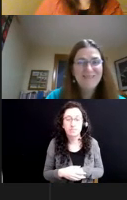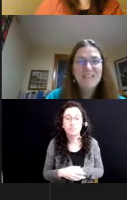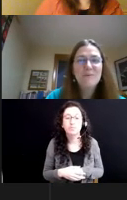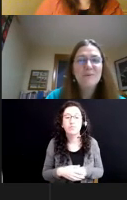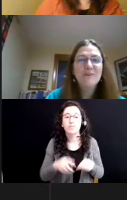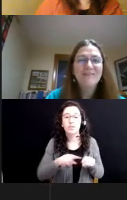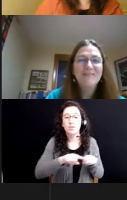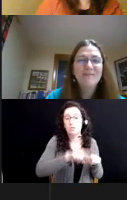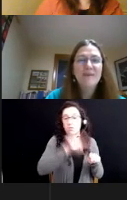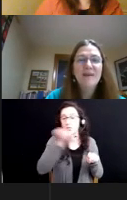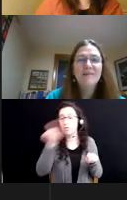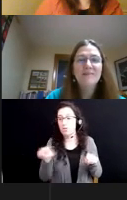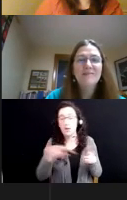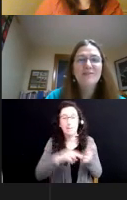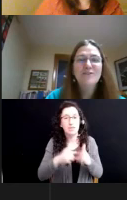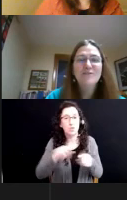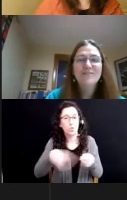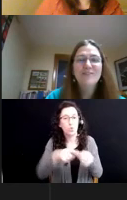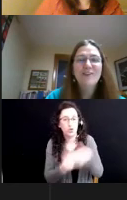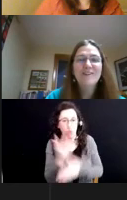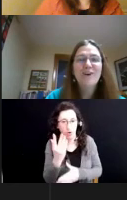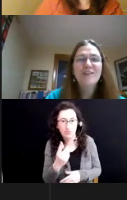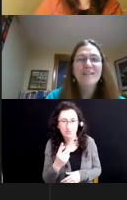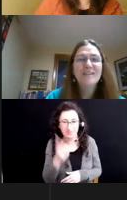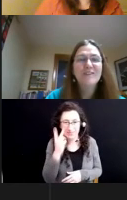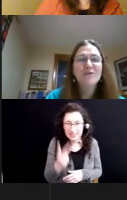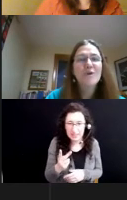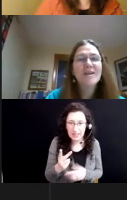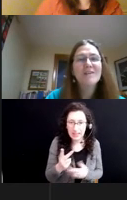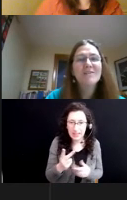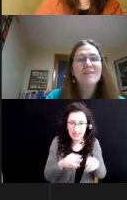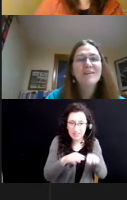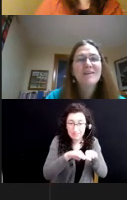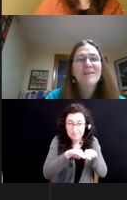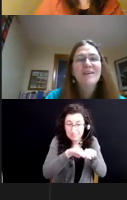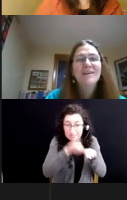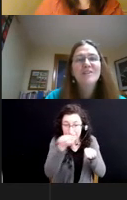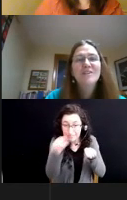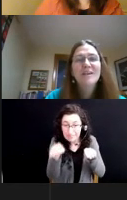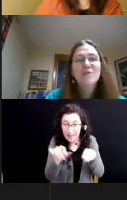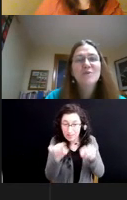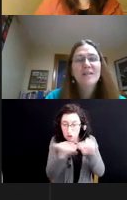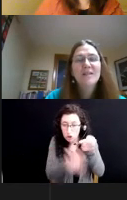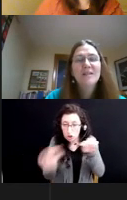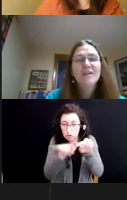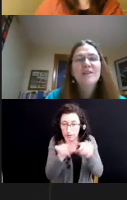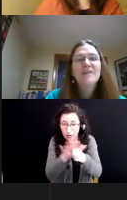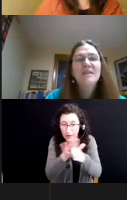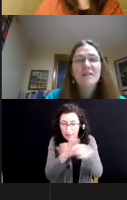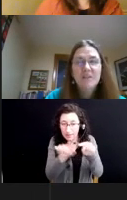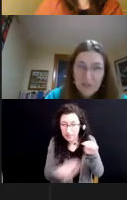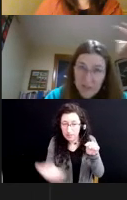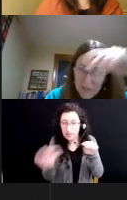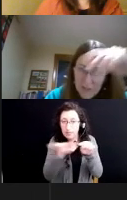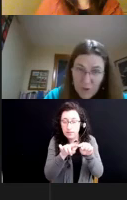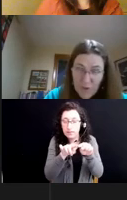right? Summer, May, June, July, long day length. So right here, just as we're getting